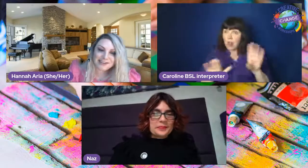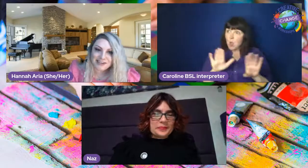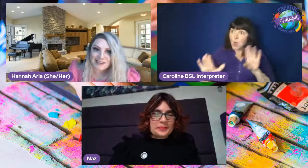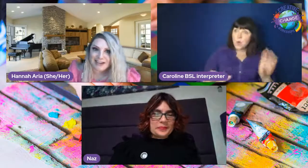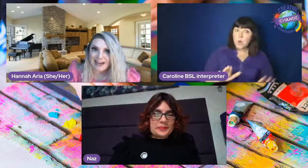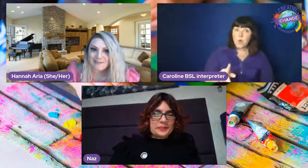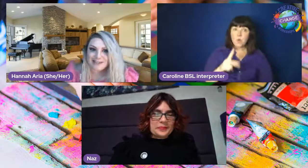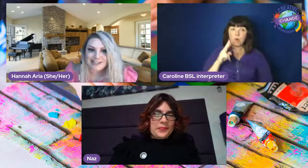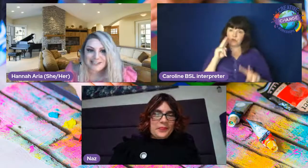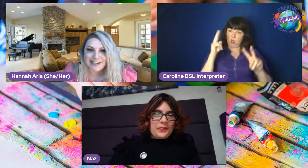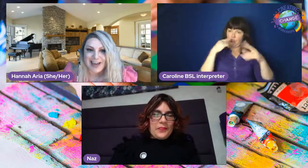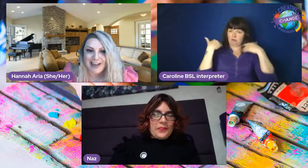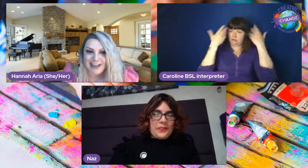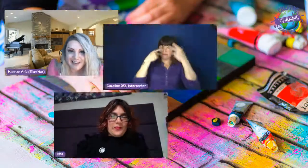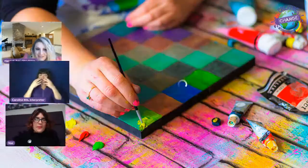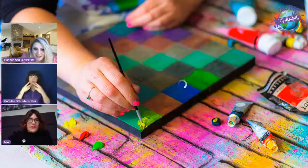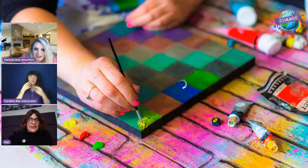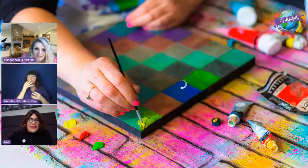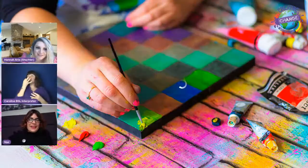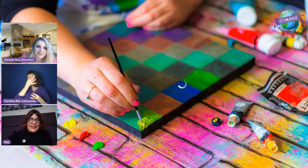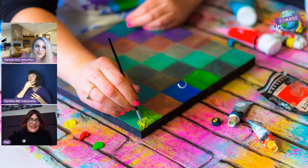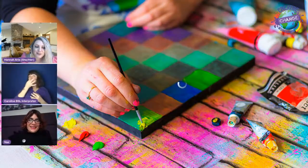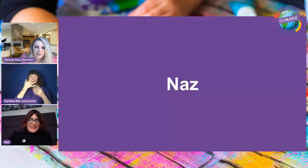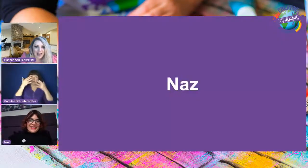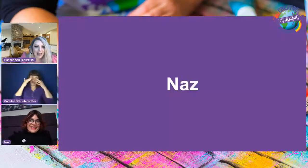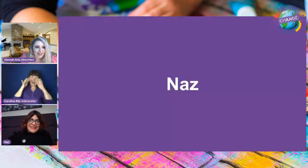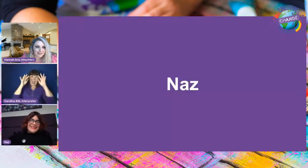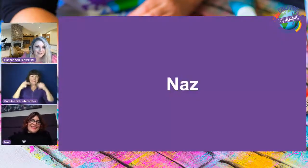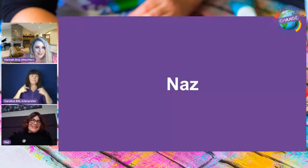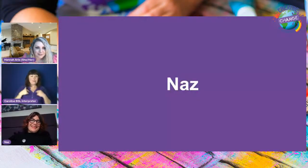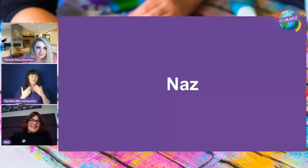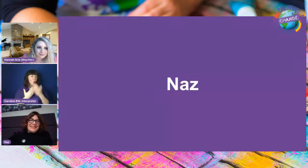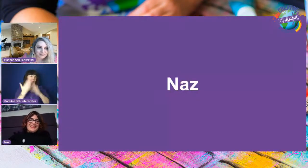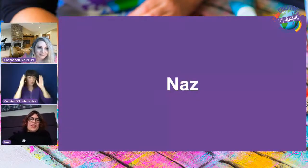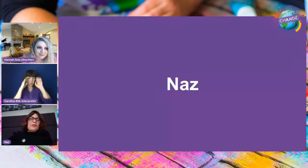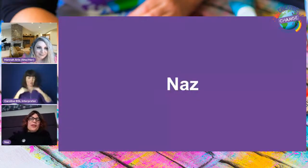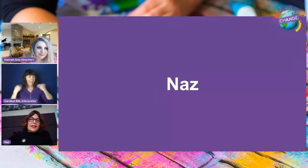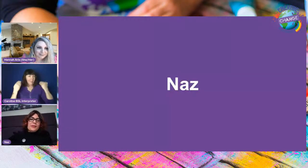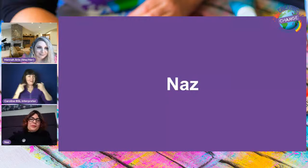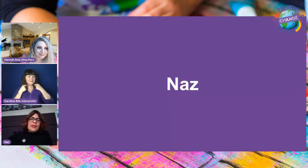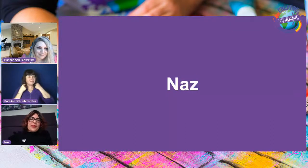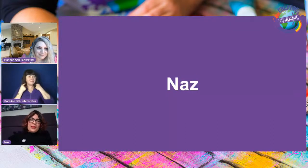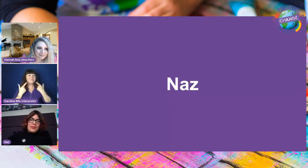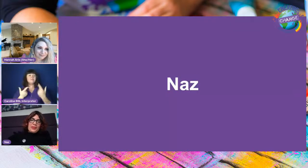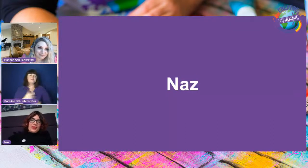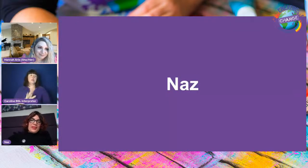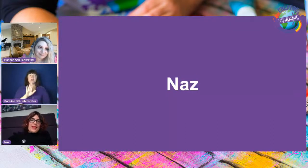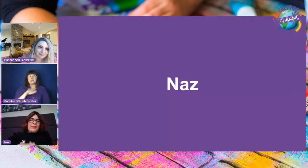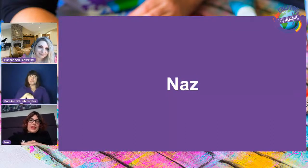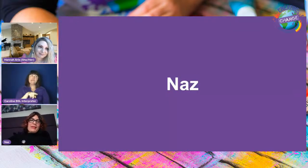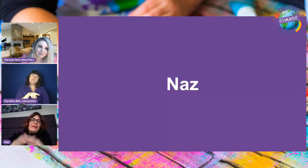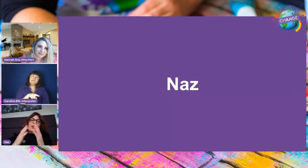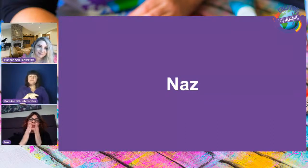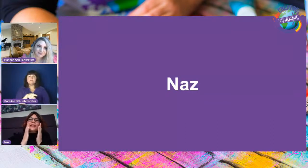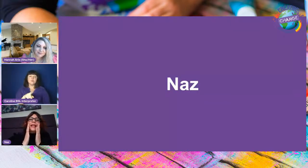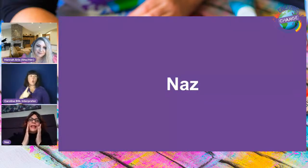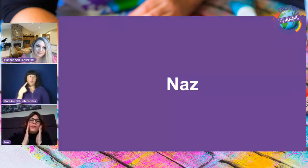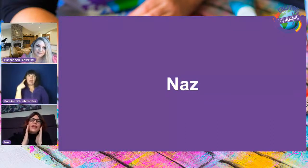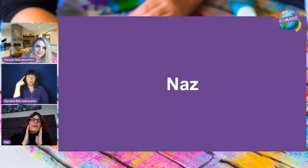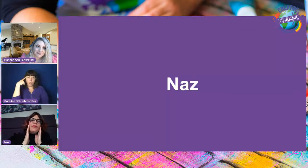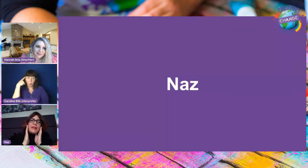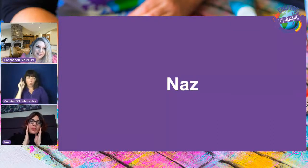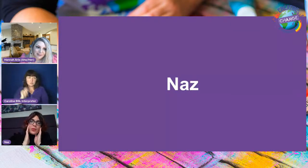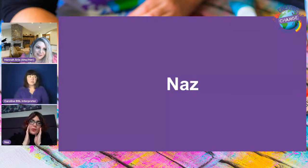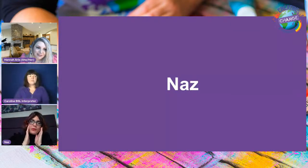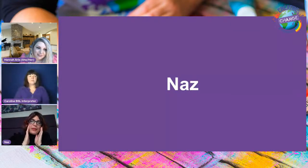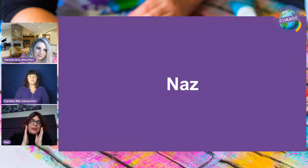You look so glamorous today. I love it. We've got new hair. Well, what I thought was I've got a naked